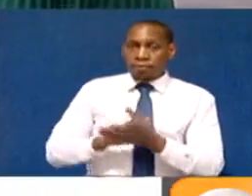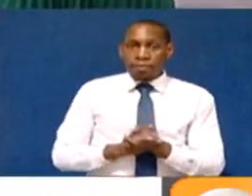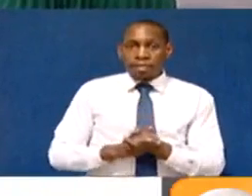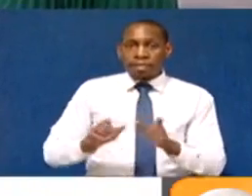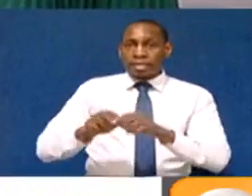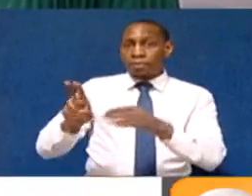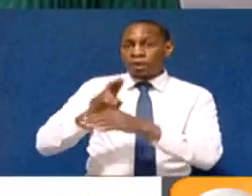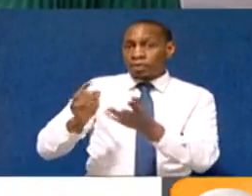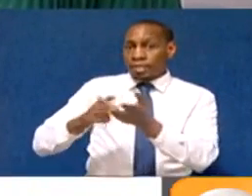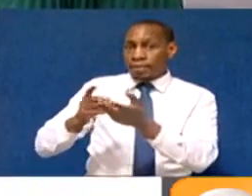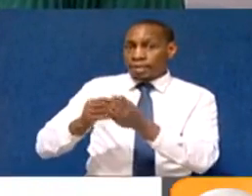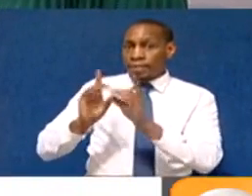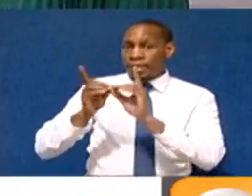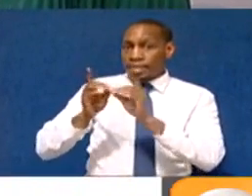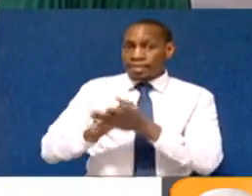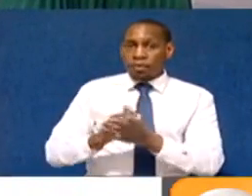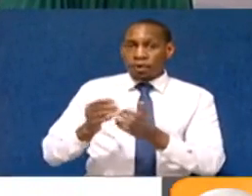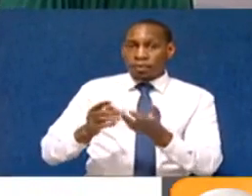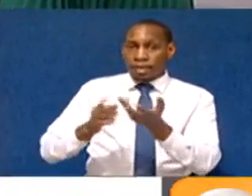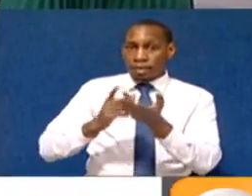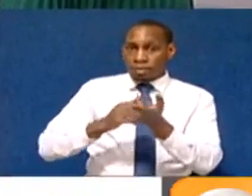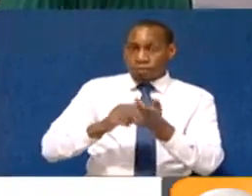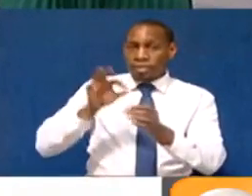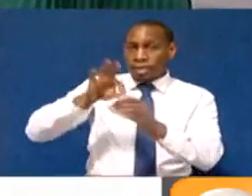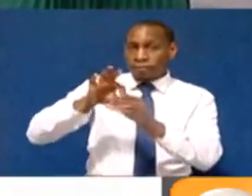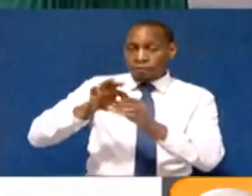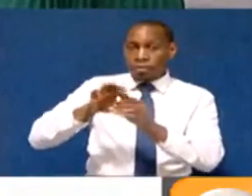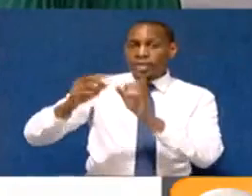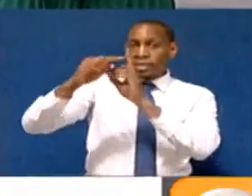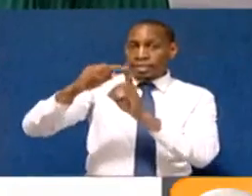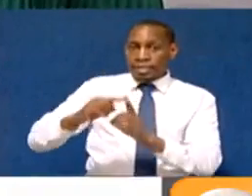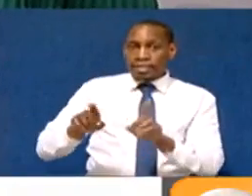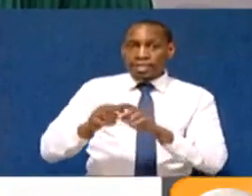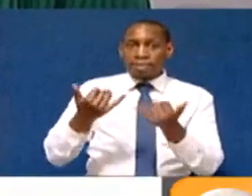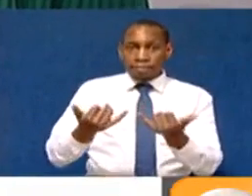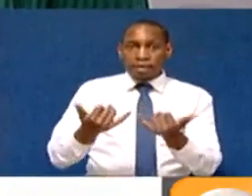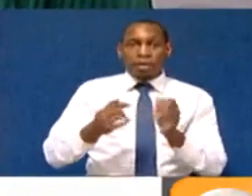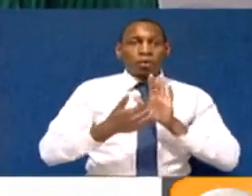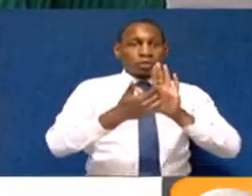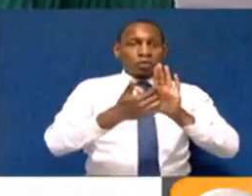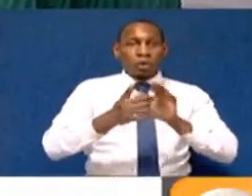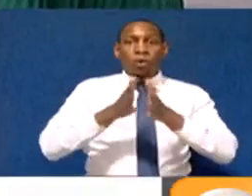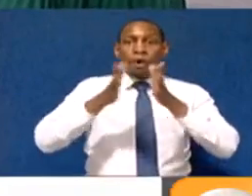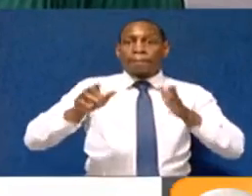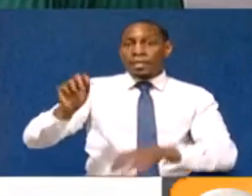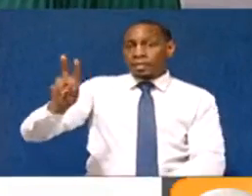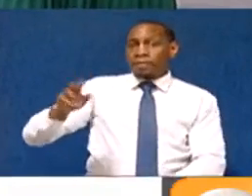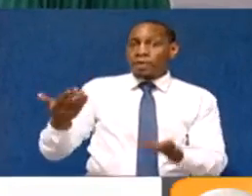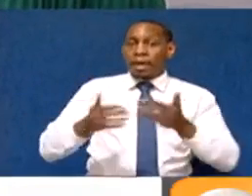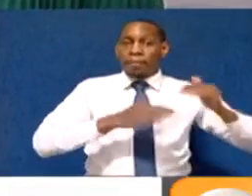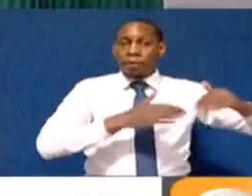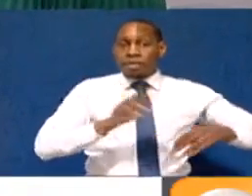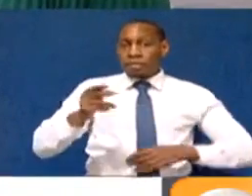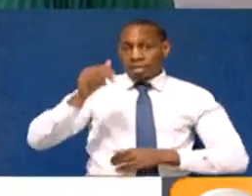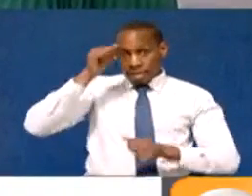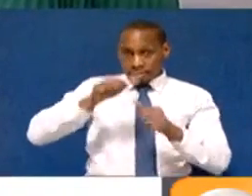then using the numerical data to do the calculations of the vote tallies so far, and that is what was being displayed on that large screen at the Bomas of